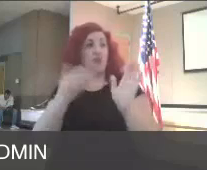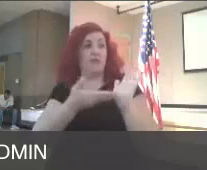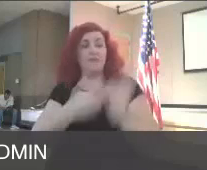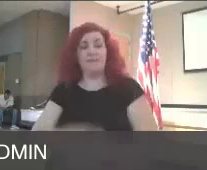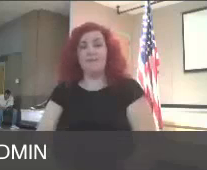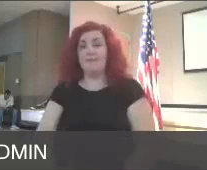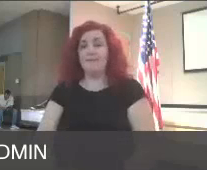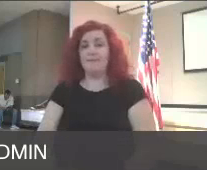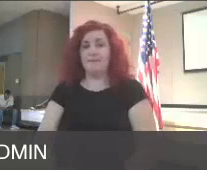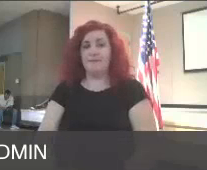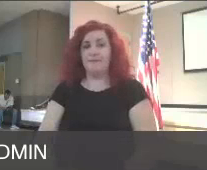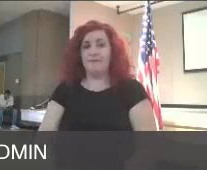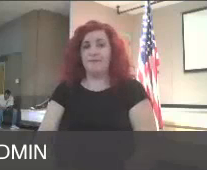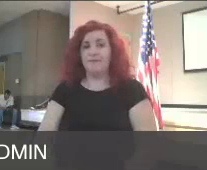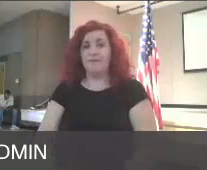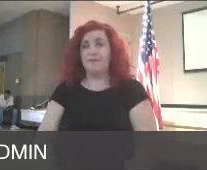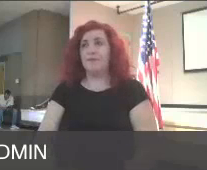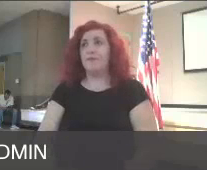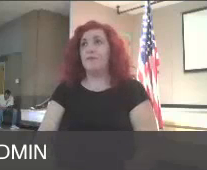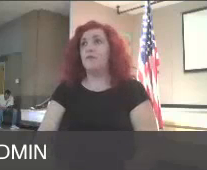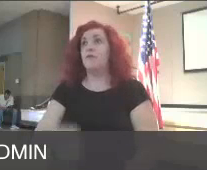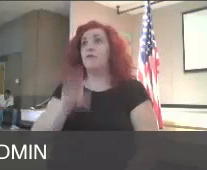are there ready for you guys.